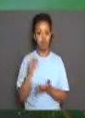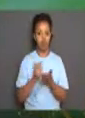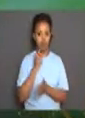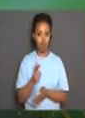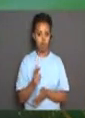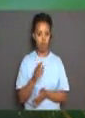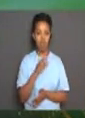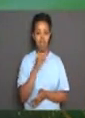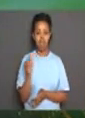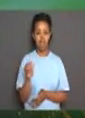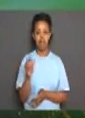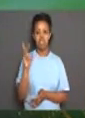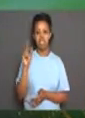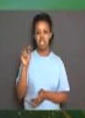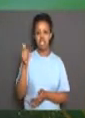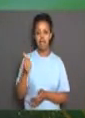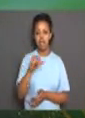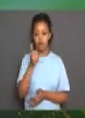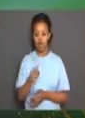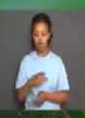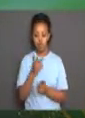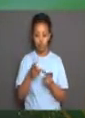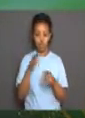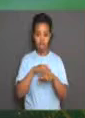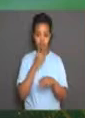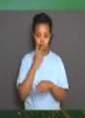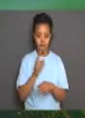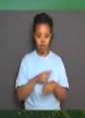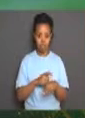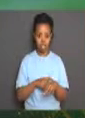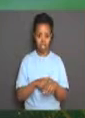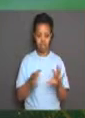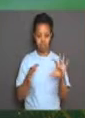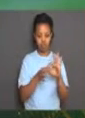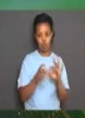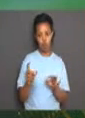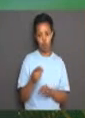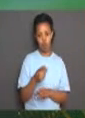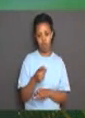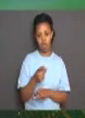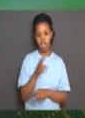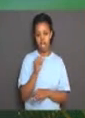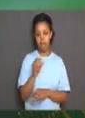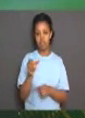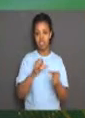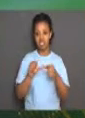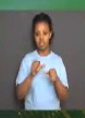be regions of the DNA that are dissimilar and do not fit with each other.